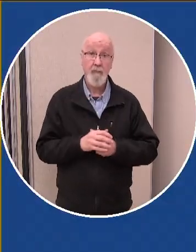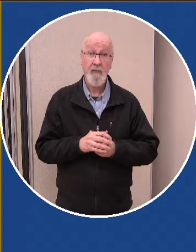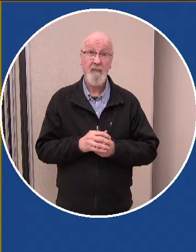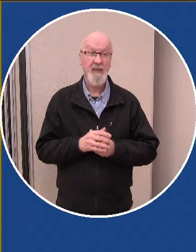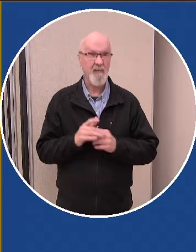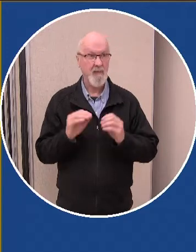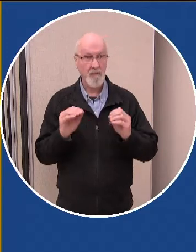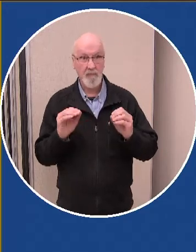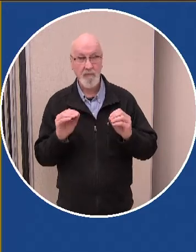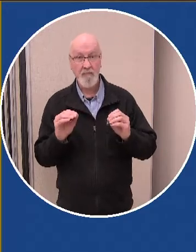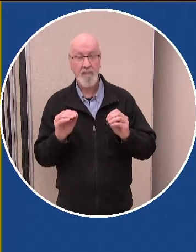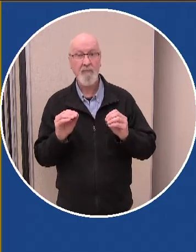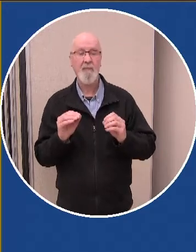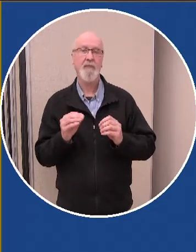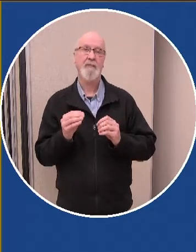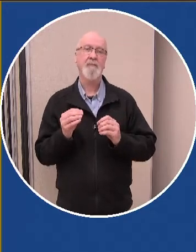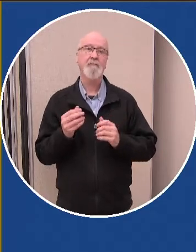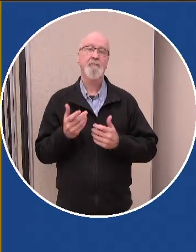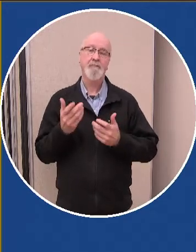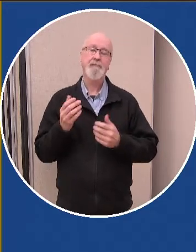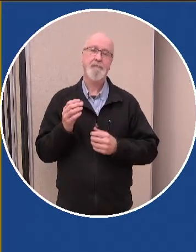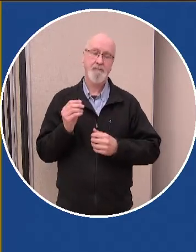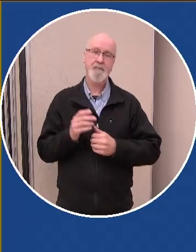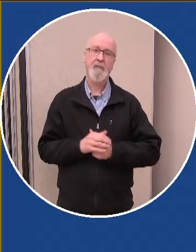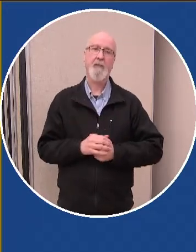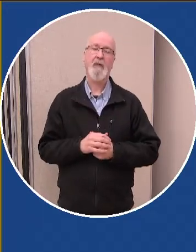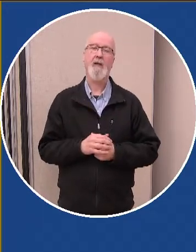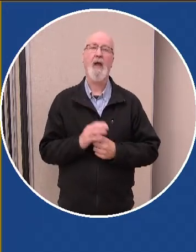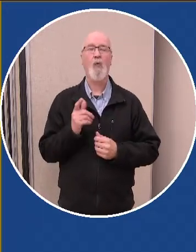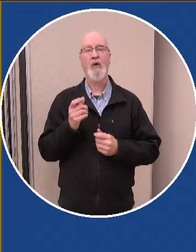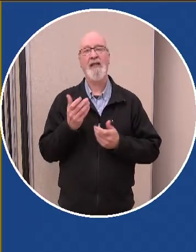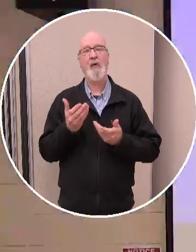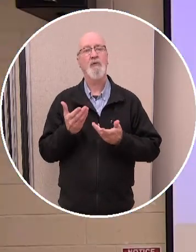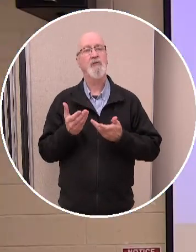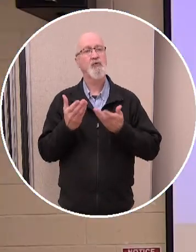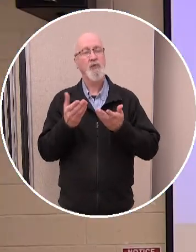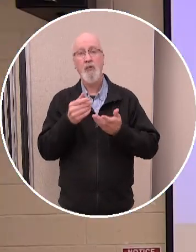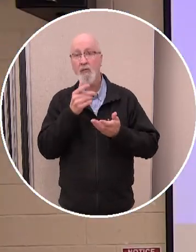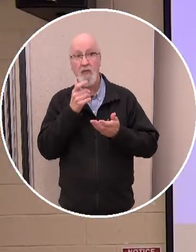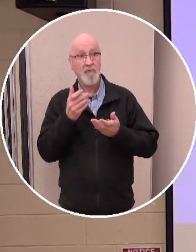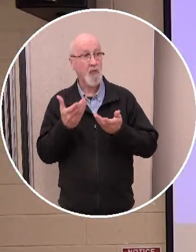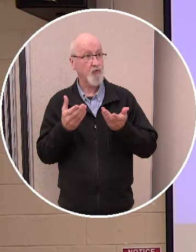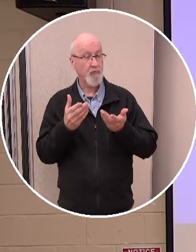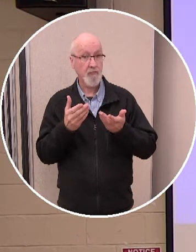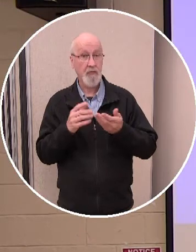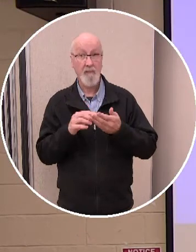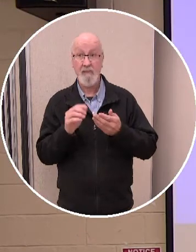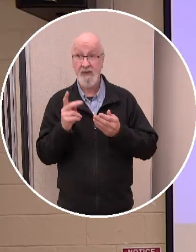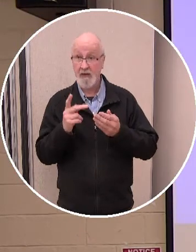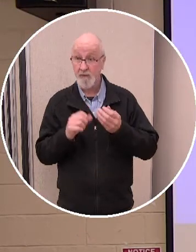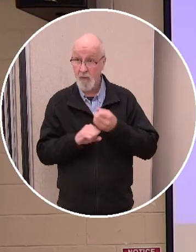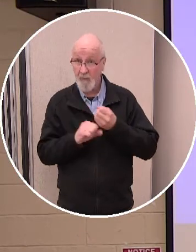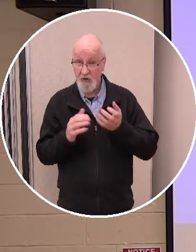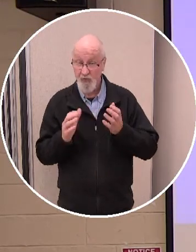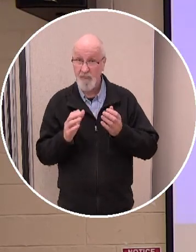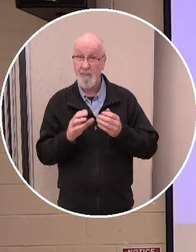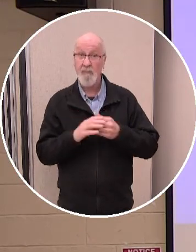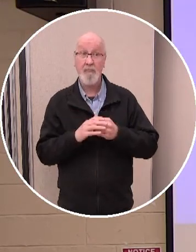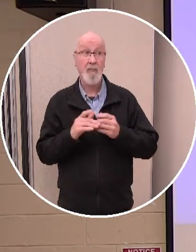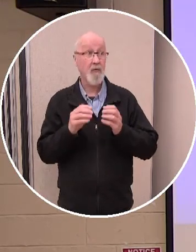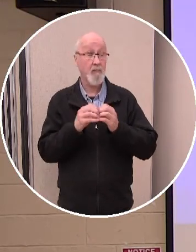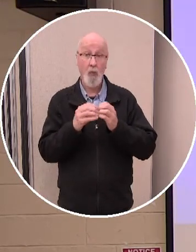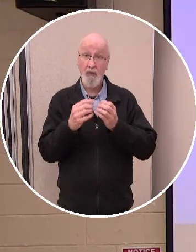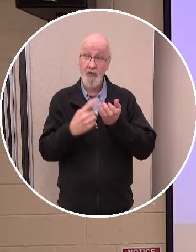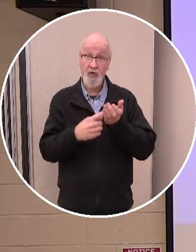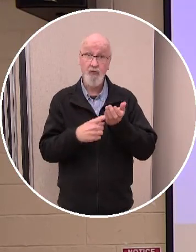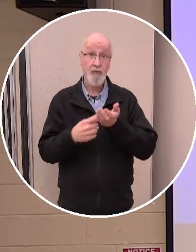Hearing none, can I, the motion's already tabled, it's seconded, and the amendment is there. Any further discussion?